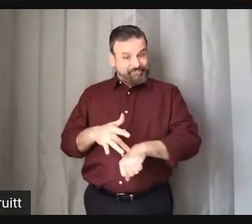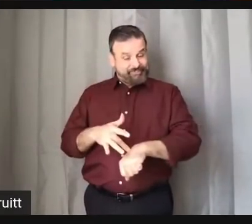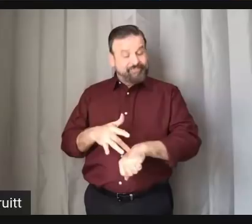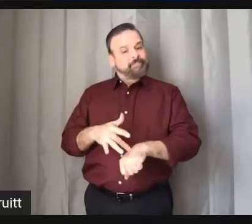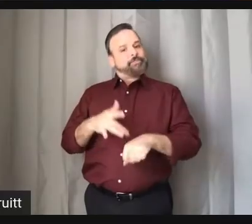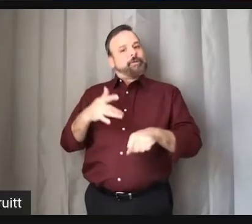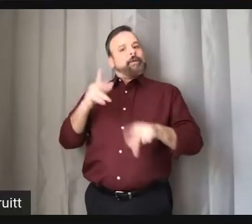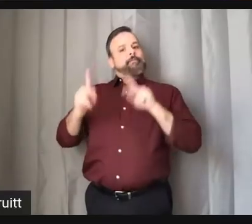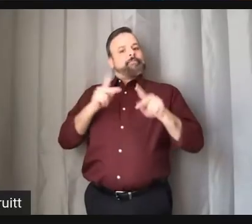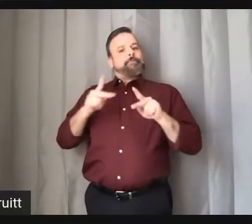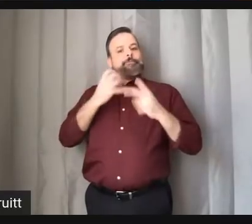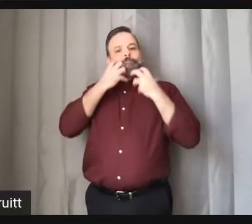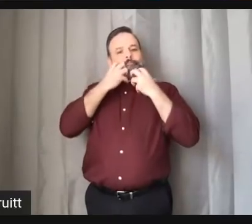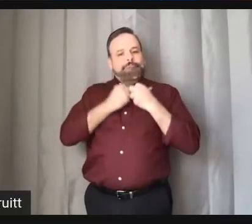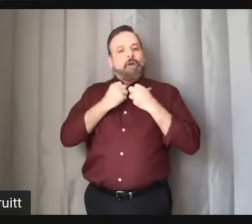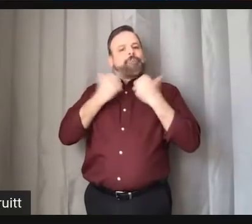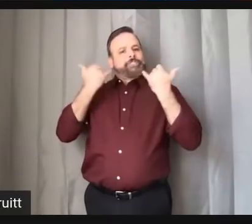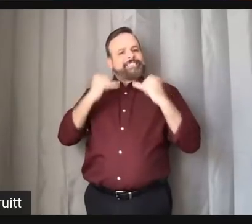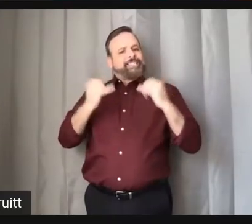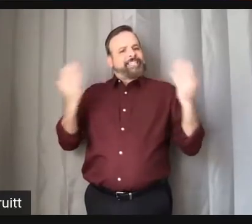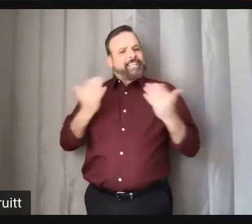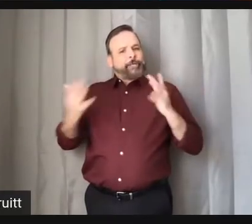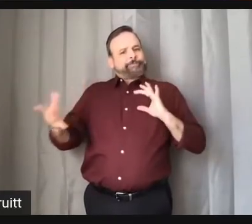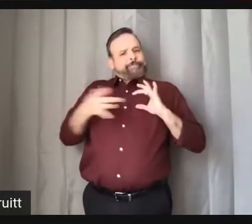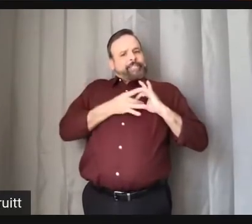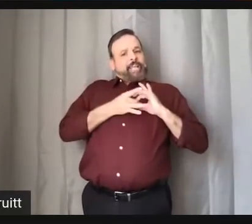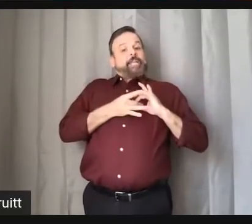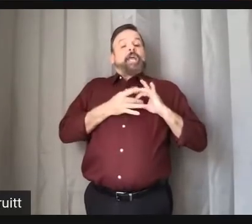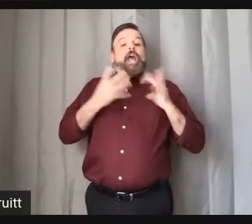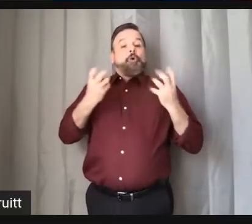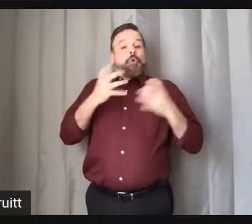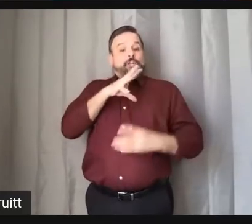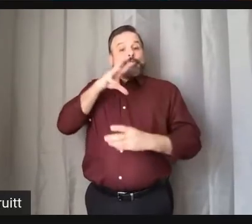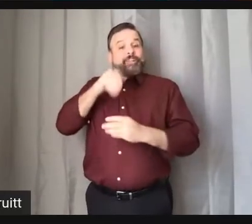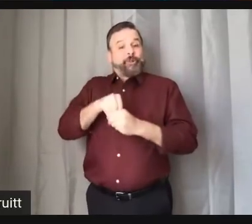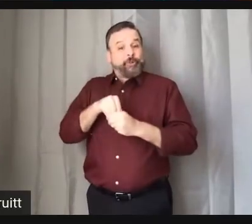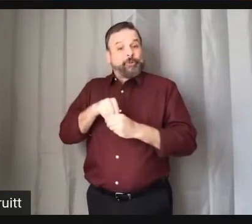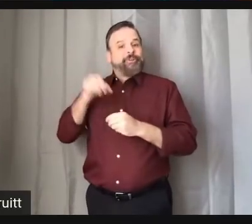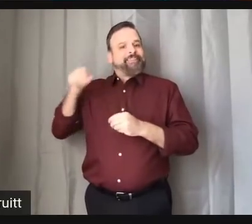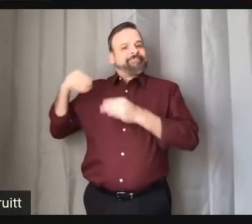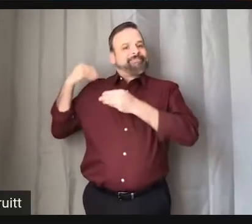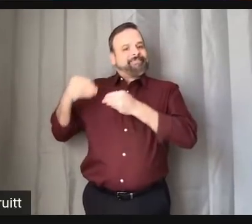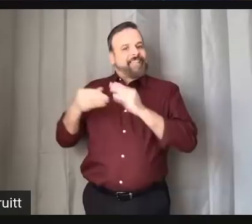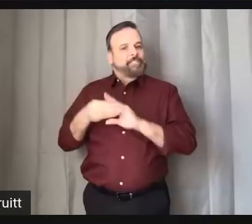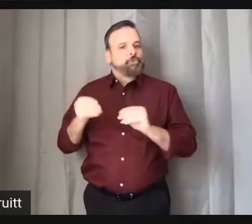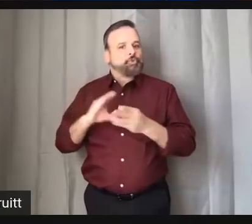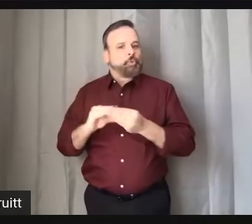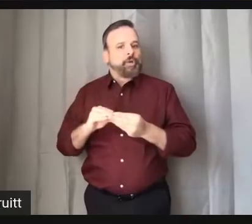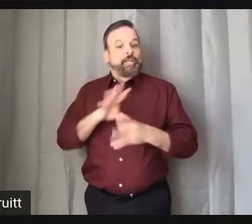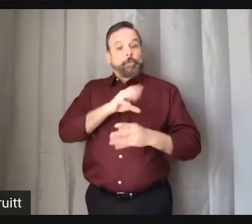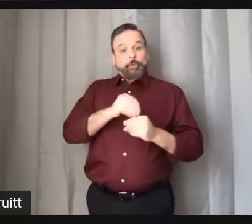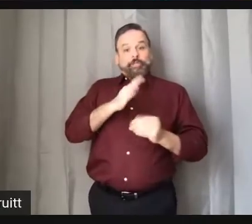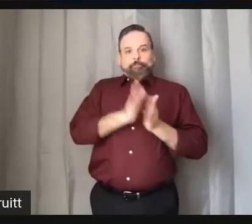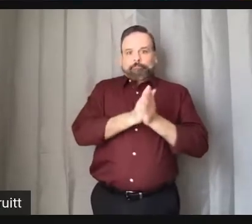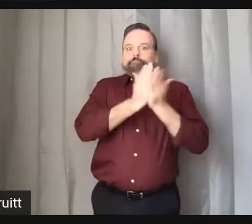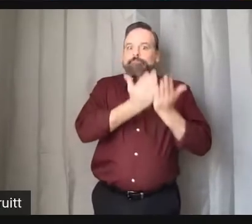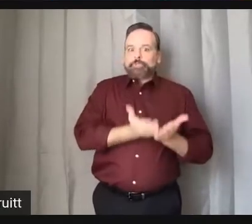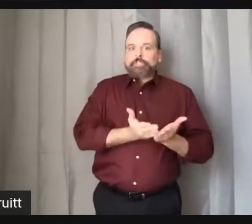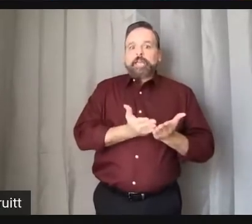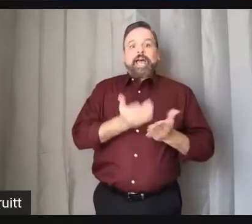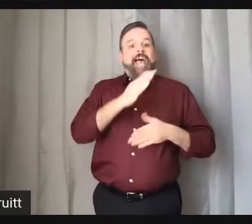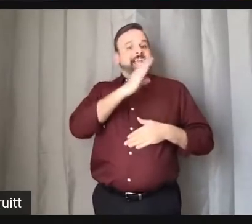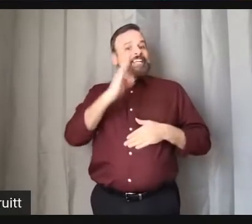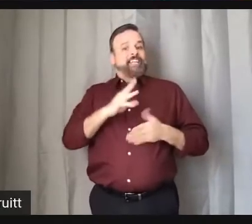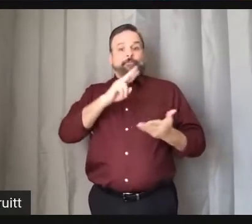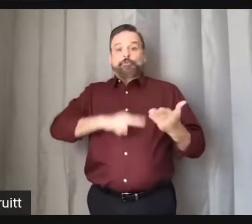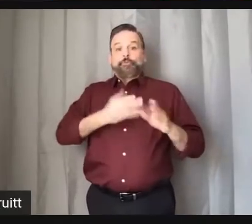that conversation and also include that folklore in a story because I had never read it anywhere, you know, and I think it's important to try to